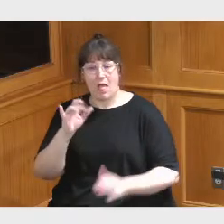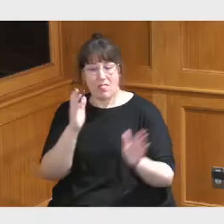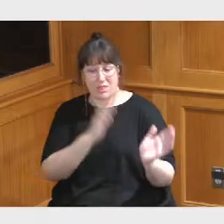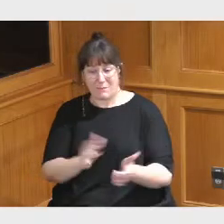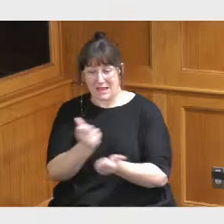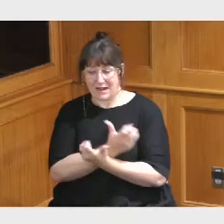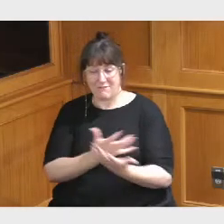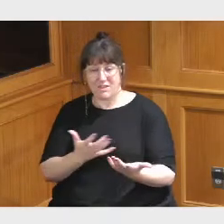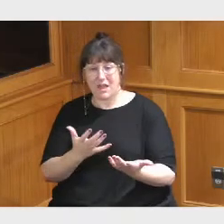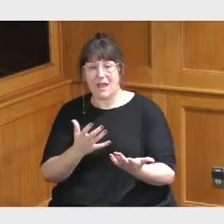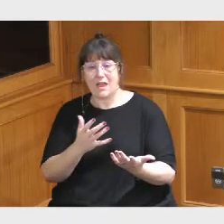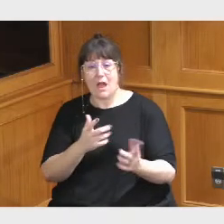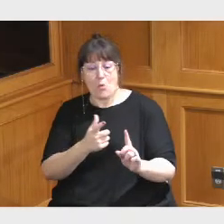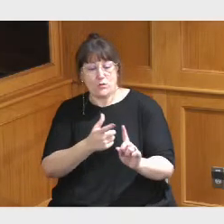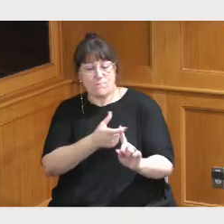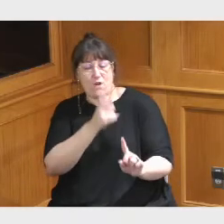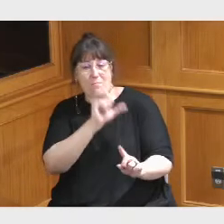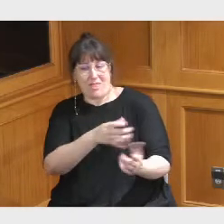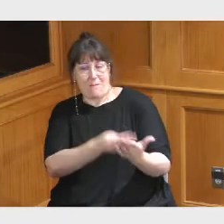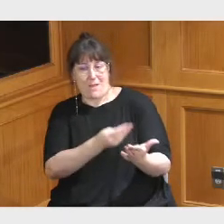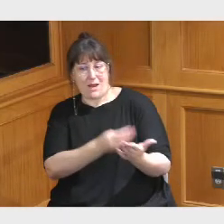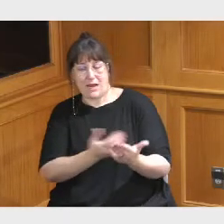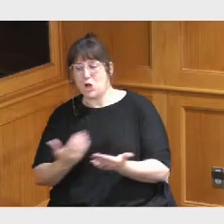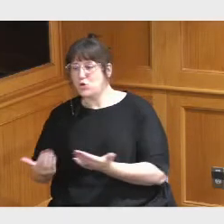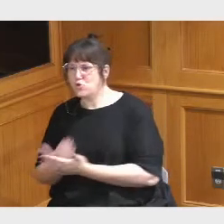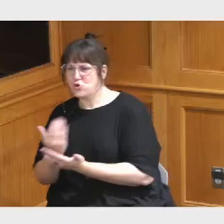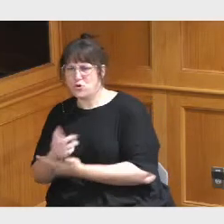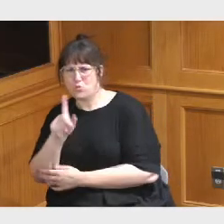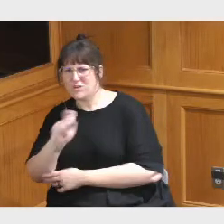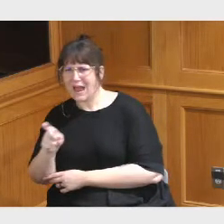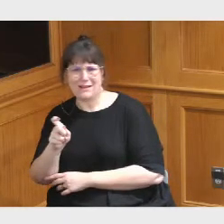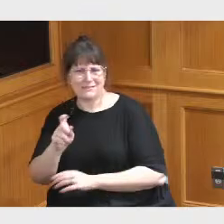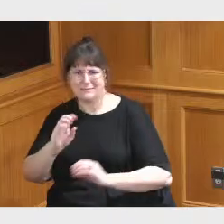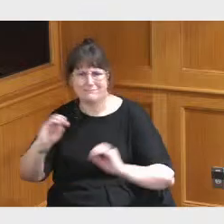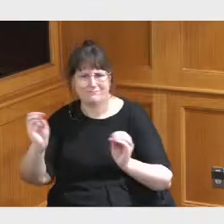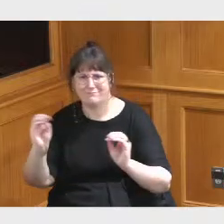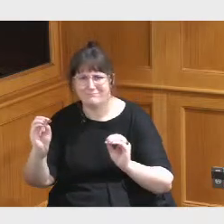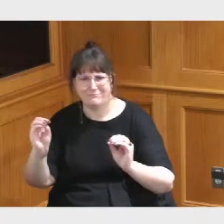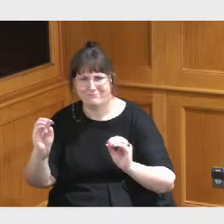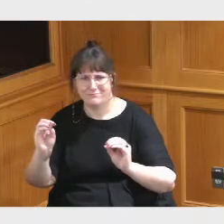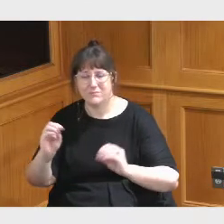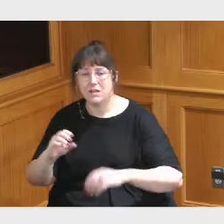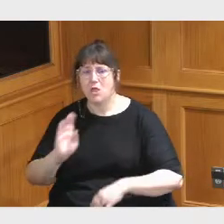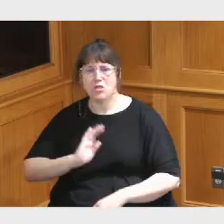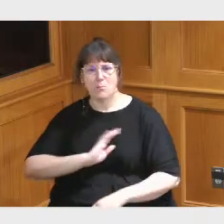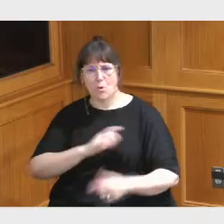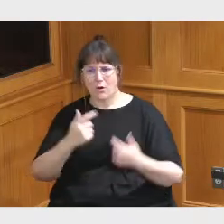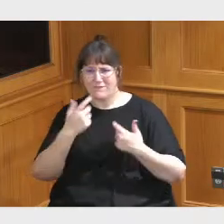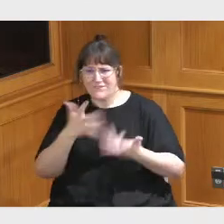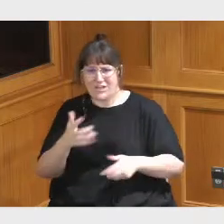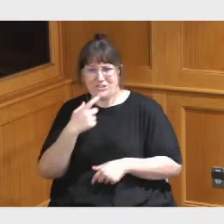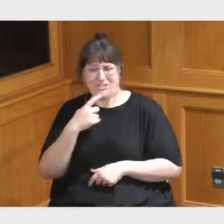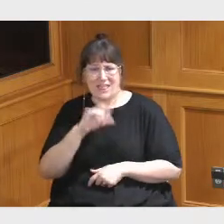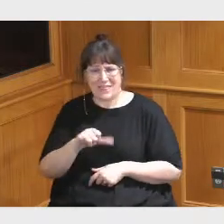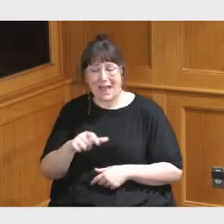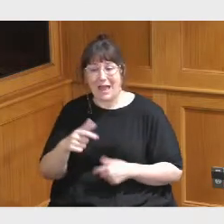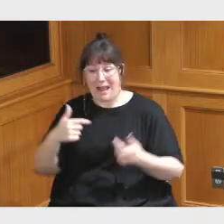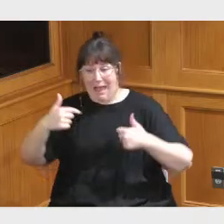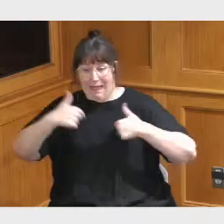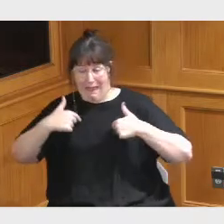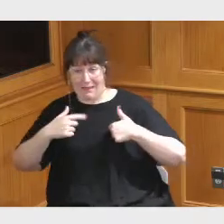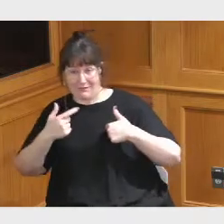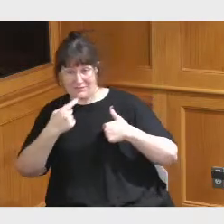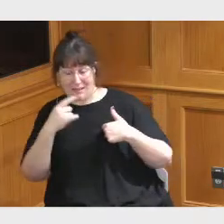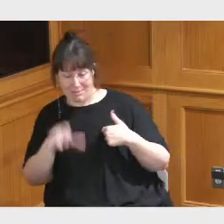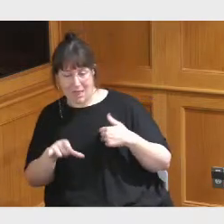funded from that revenue source. So there are no new taxes associated with this deal. The board has said that. I've said that at previous meetings, but I've